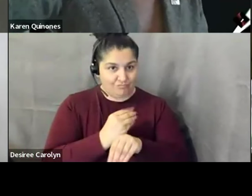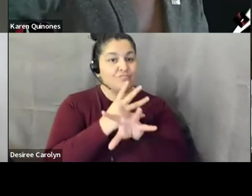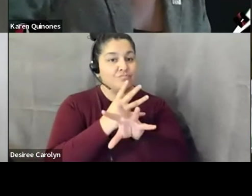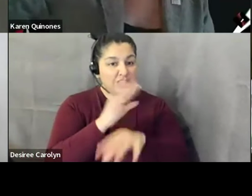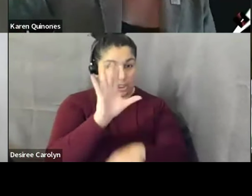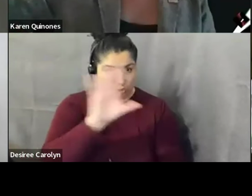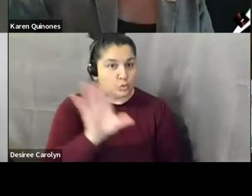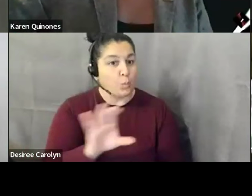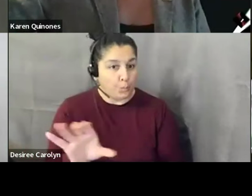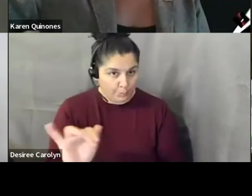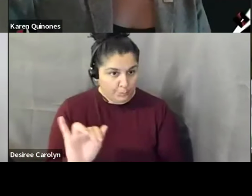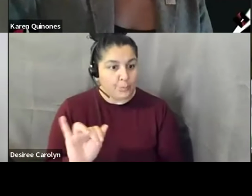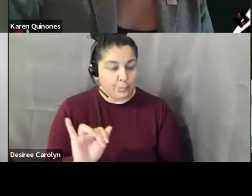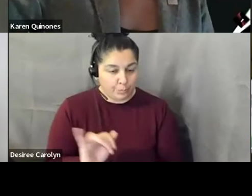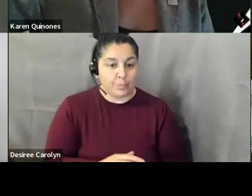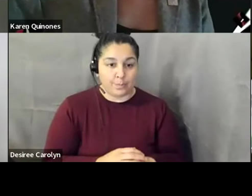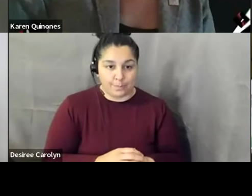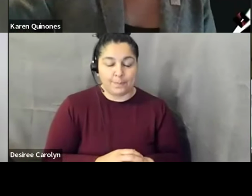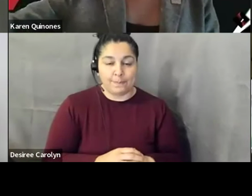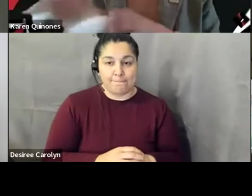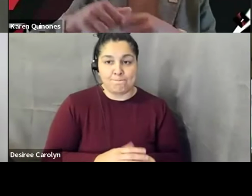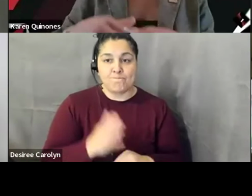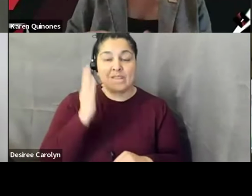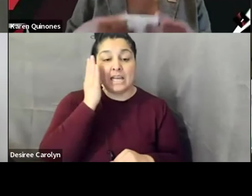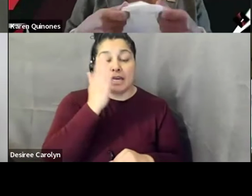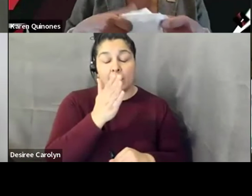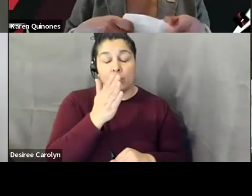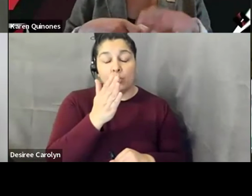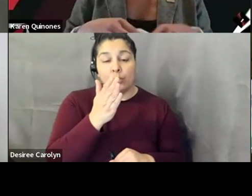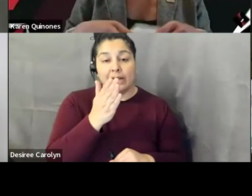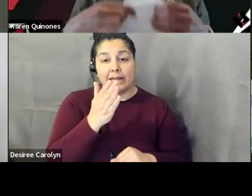Zoom. And it will feature